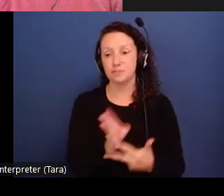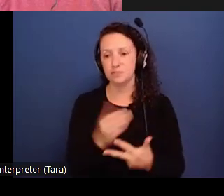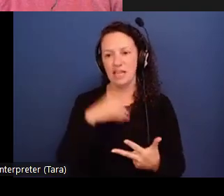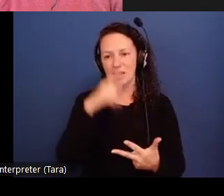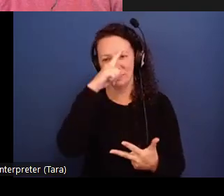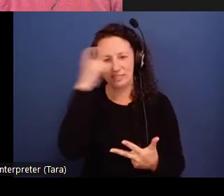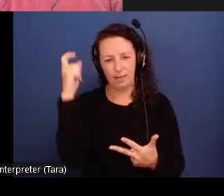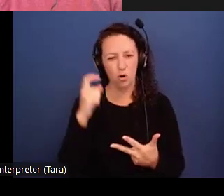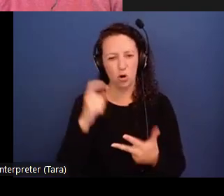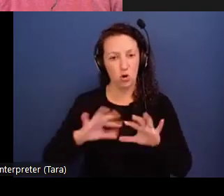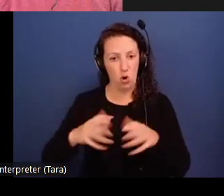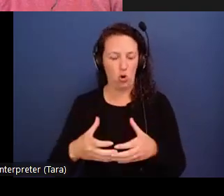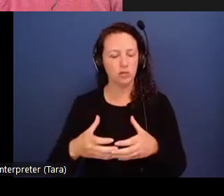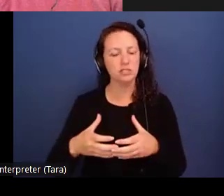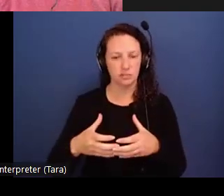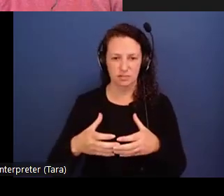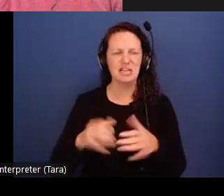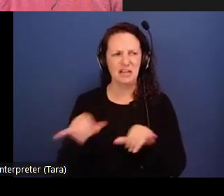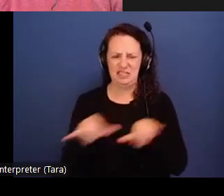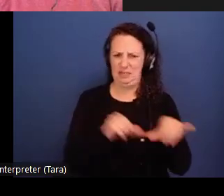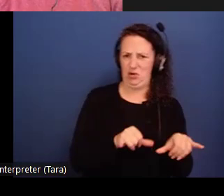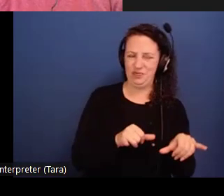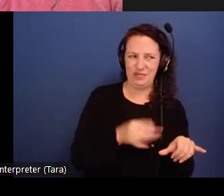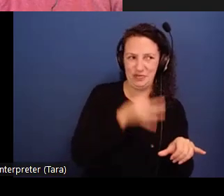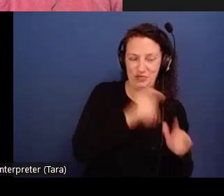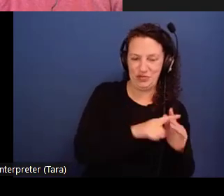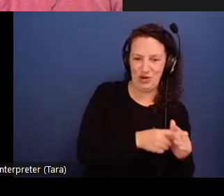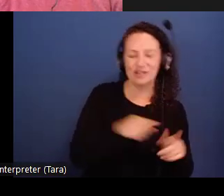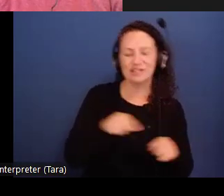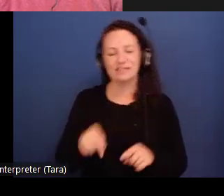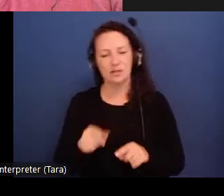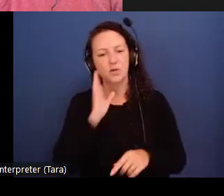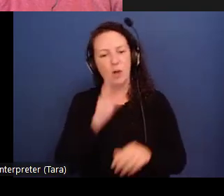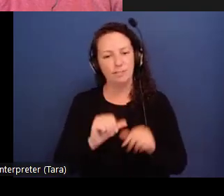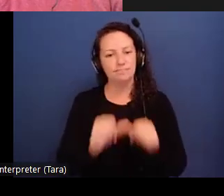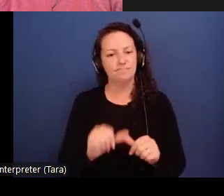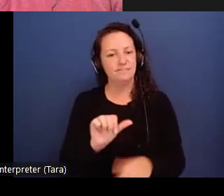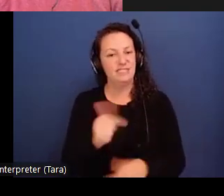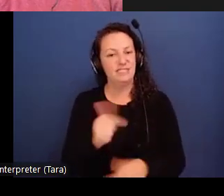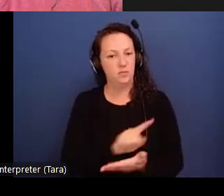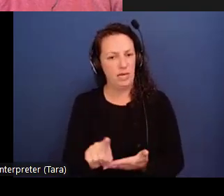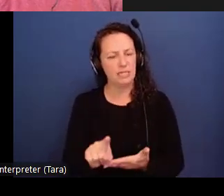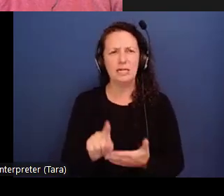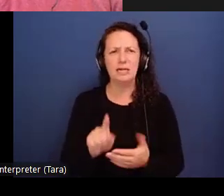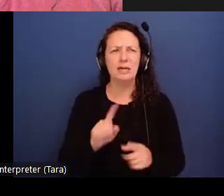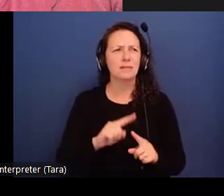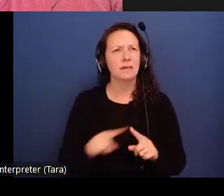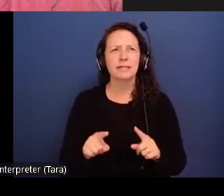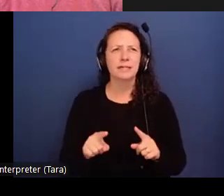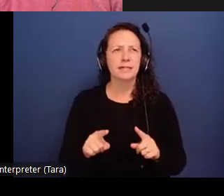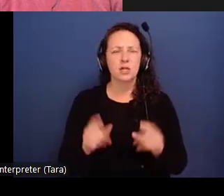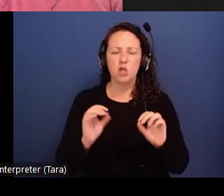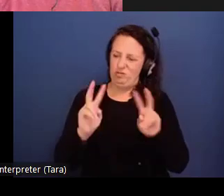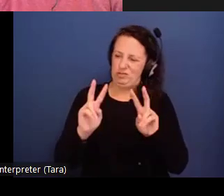to the one starting now for 10 weeks, but it's not I would say that it's agnostic, so it doesn't have like a very